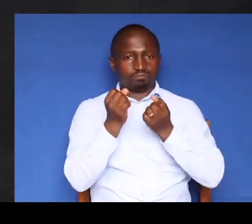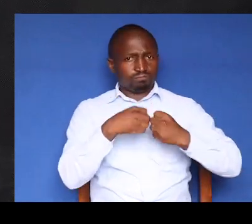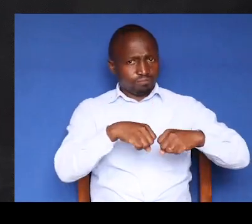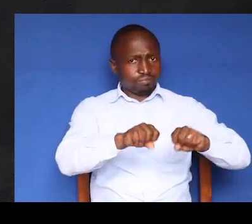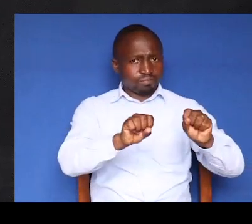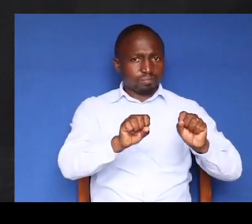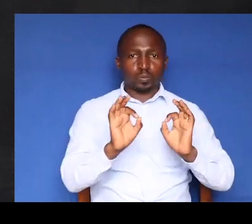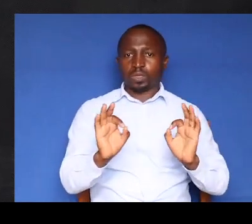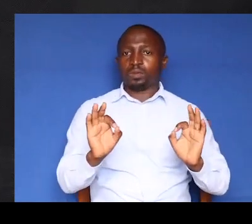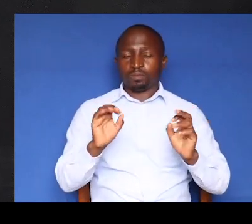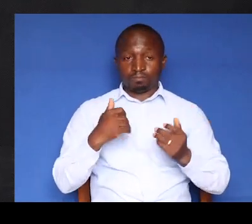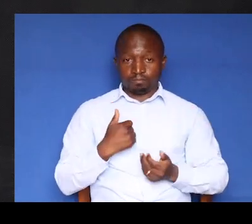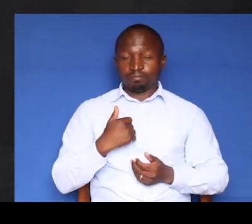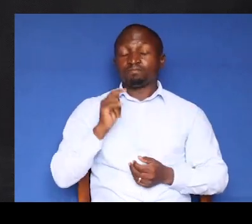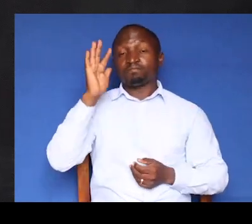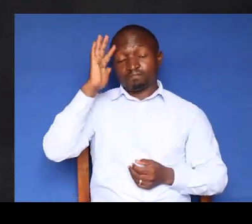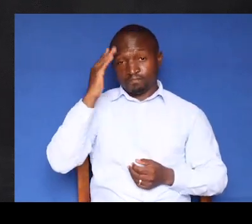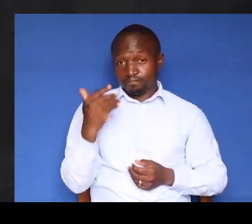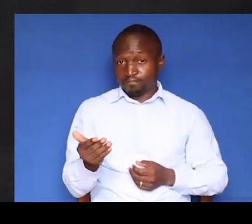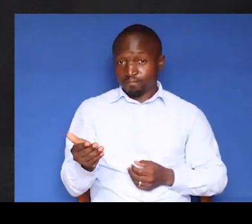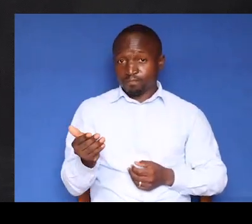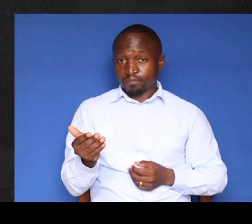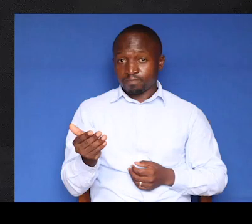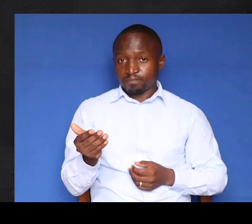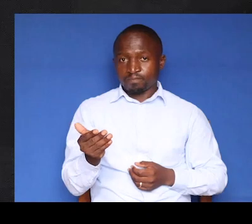implemented. I think, class,